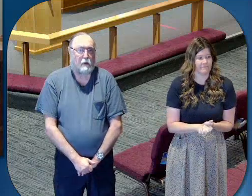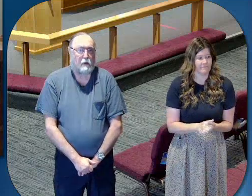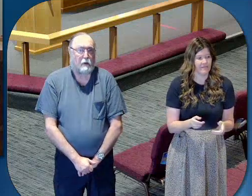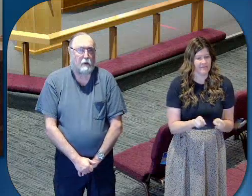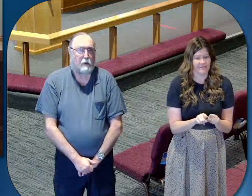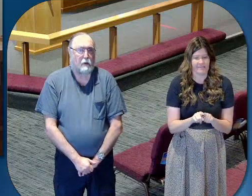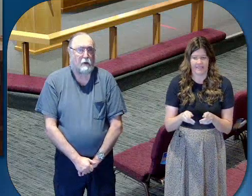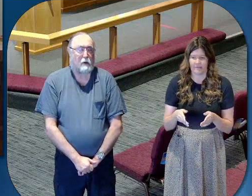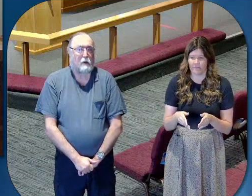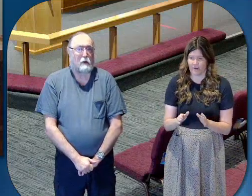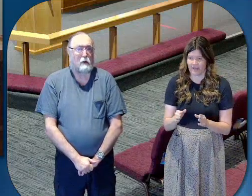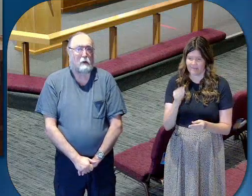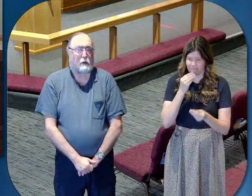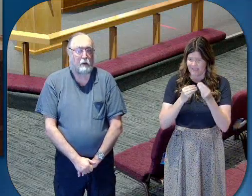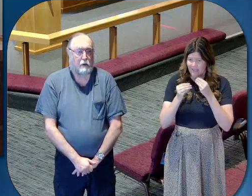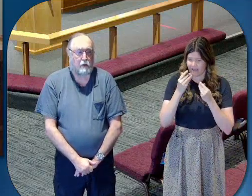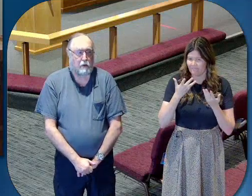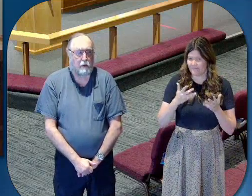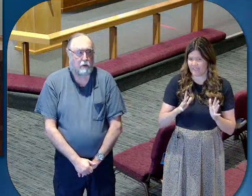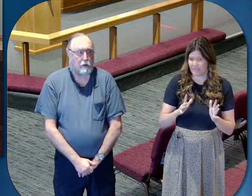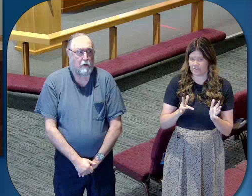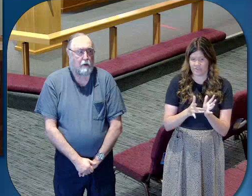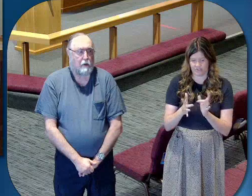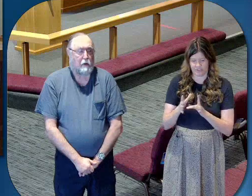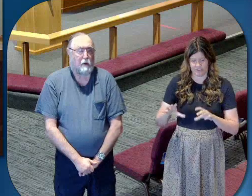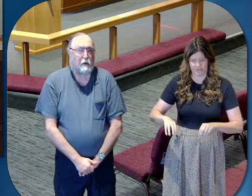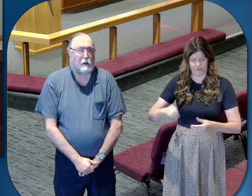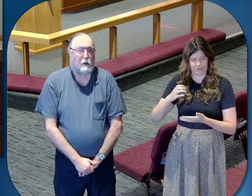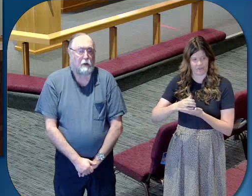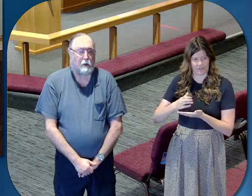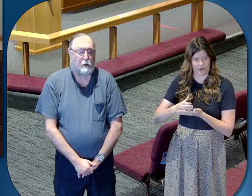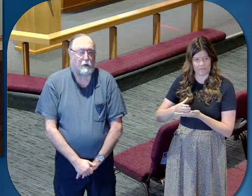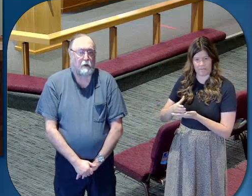In the same way also, after supper, he took the cup.